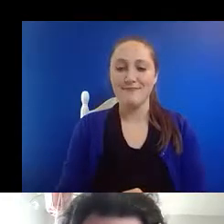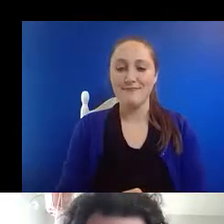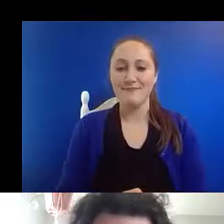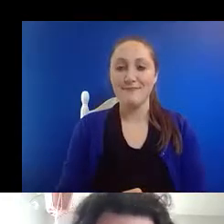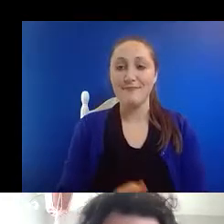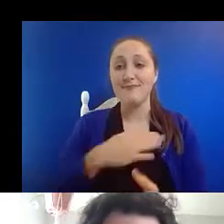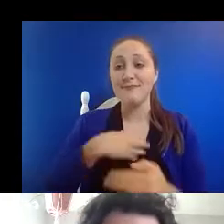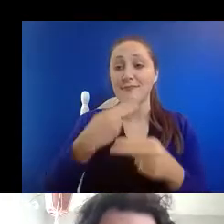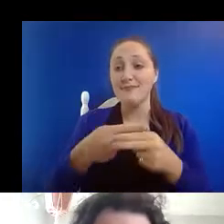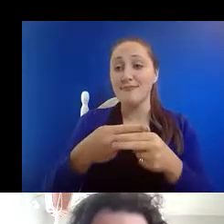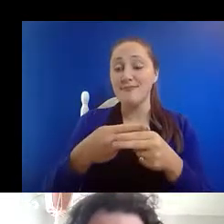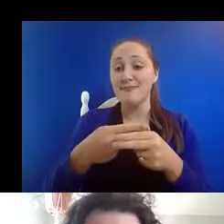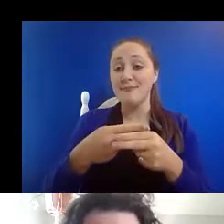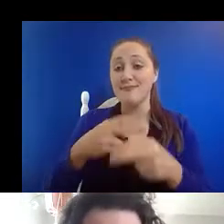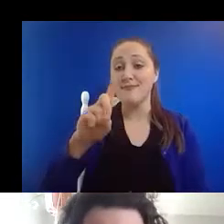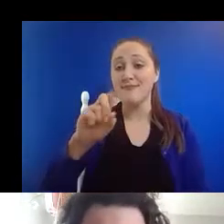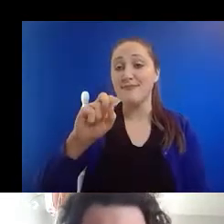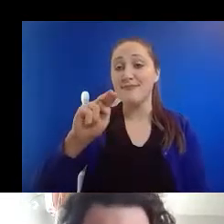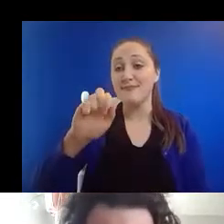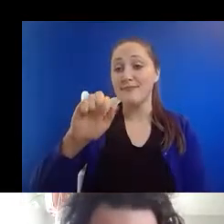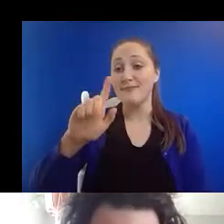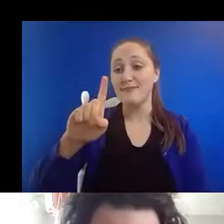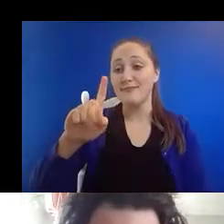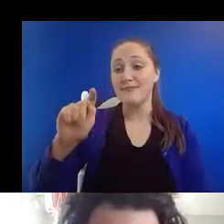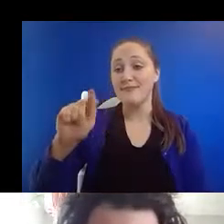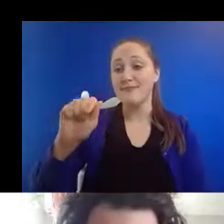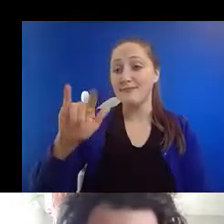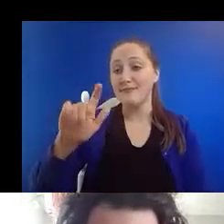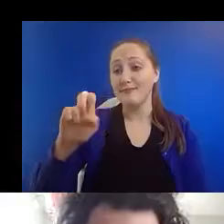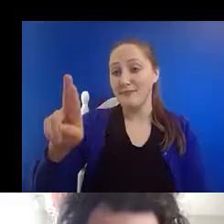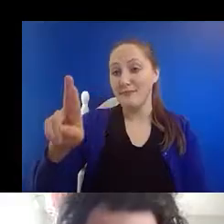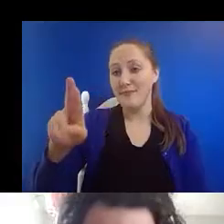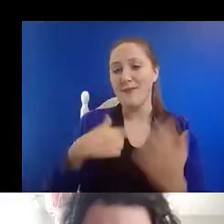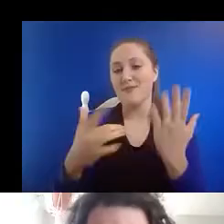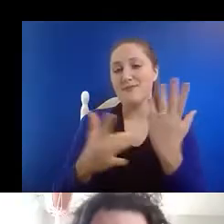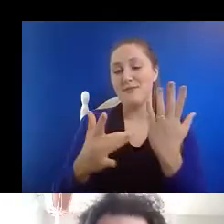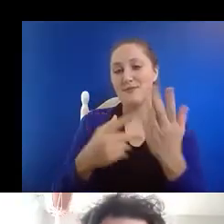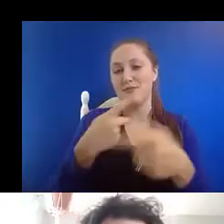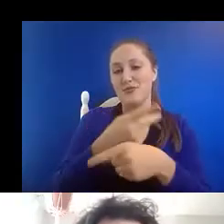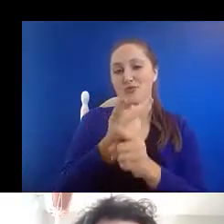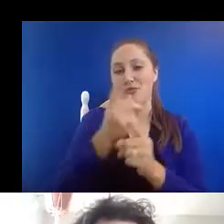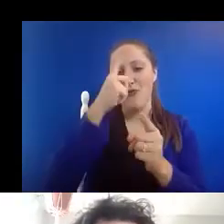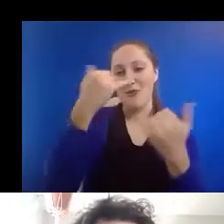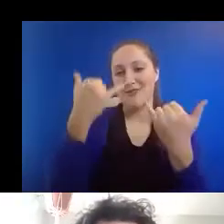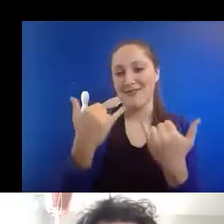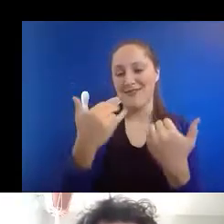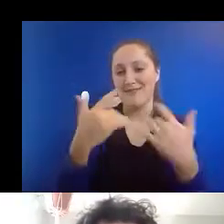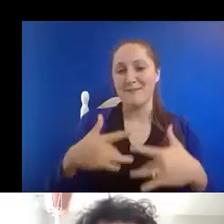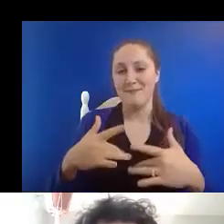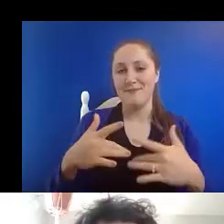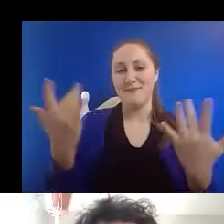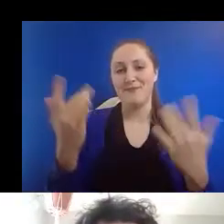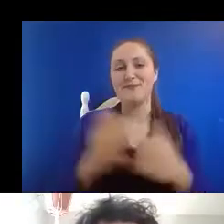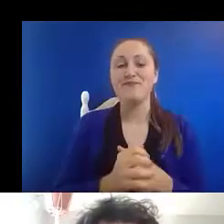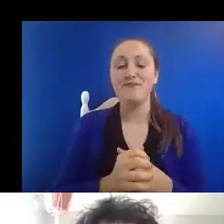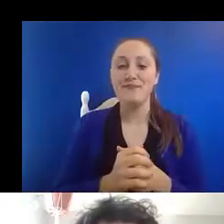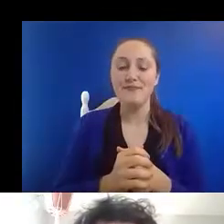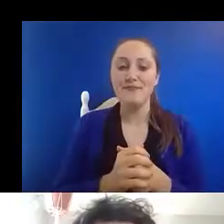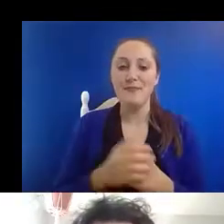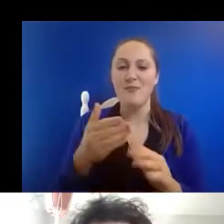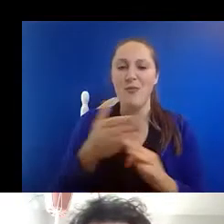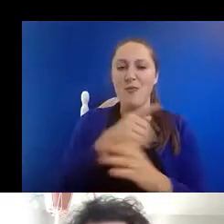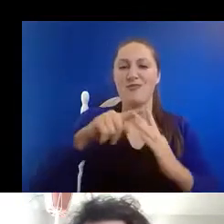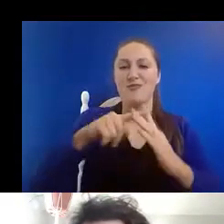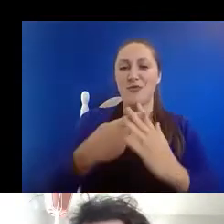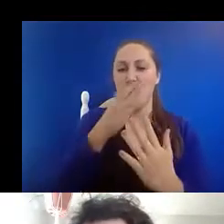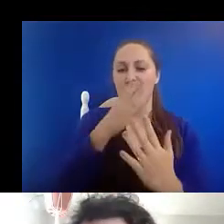My name is Donald Taylor, and I am one of the technical producers for today's event. Before we begin, I want to call your attention to a couple of